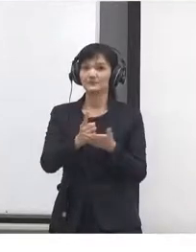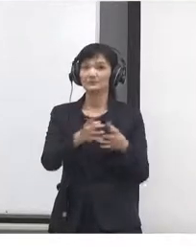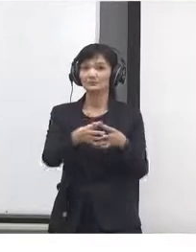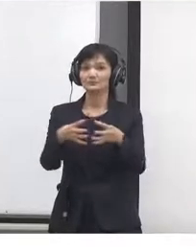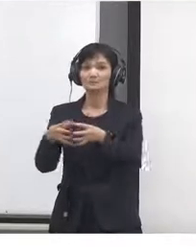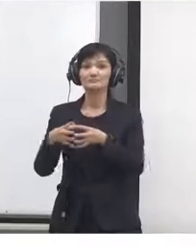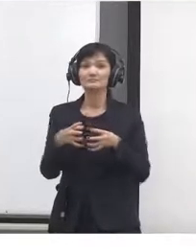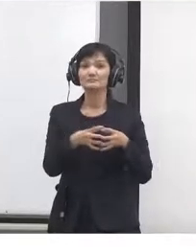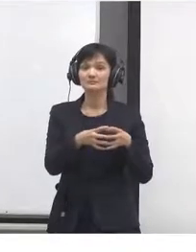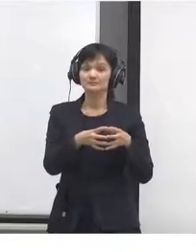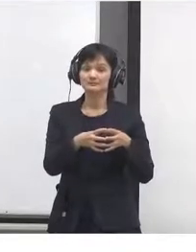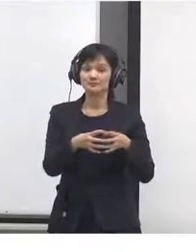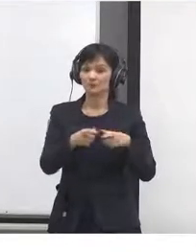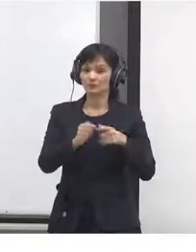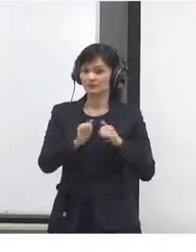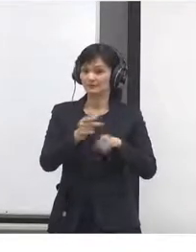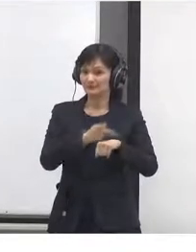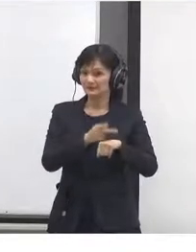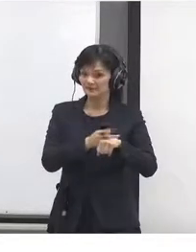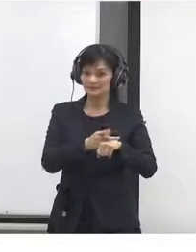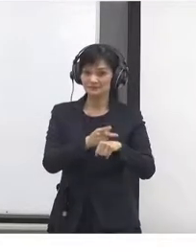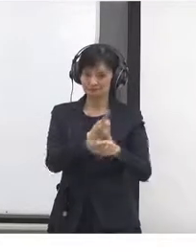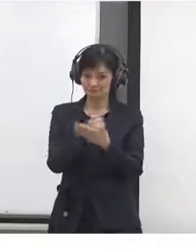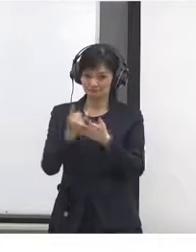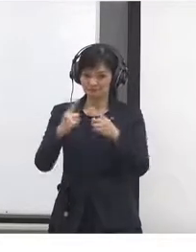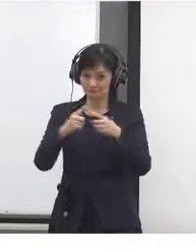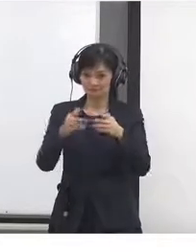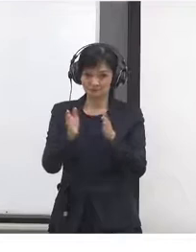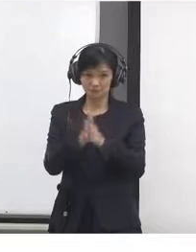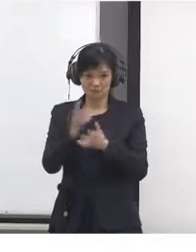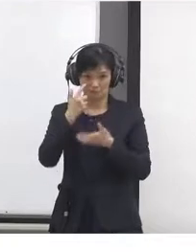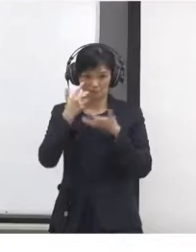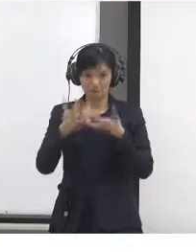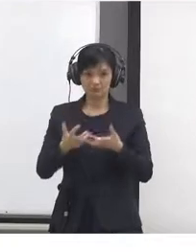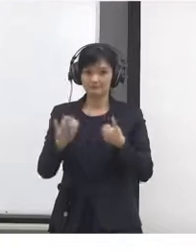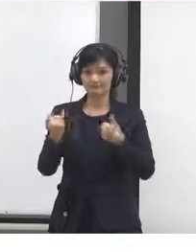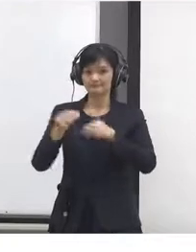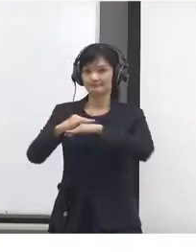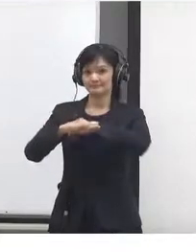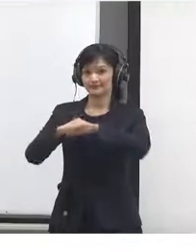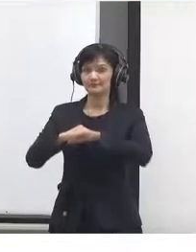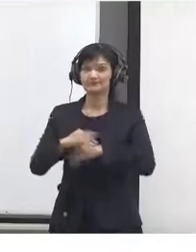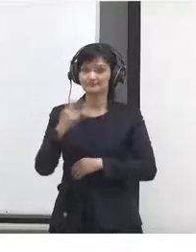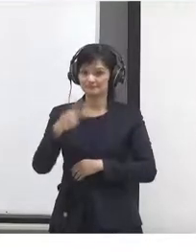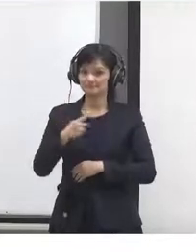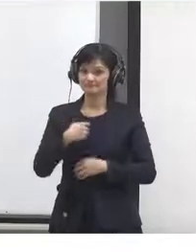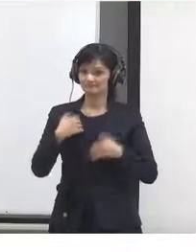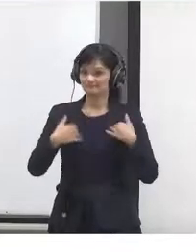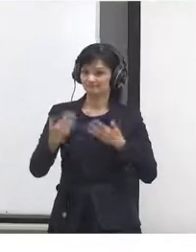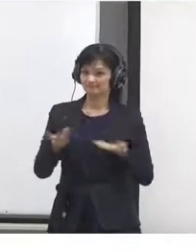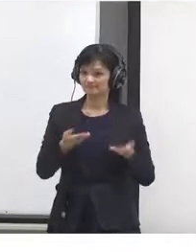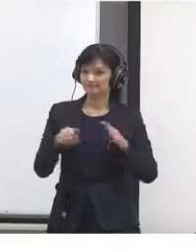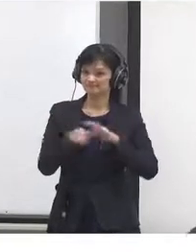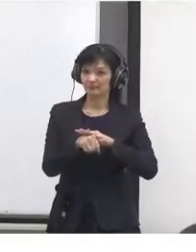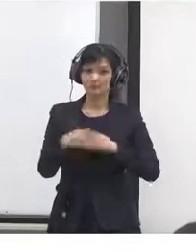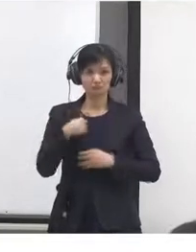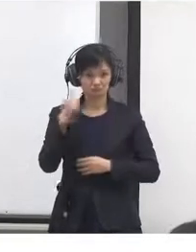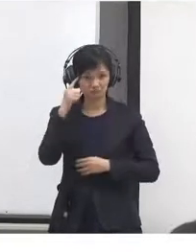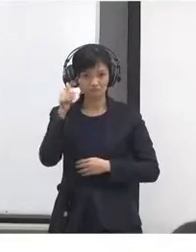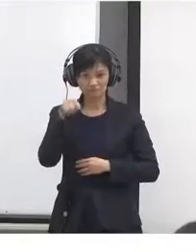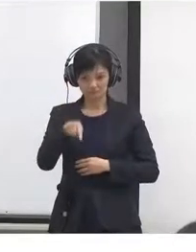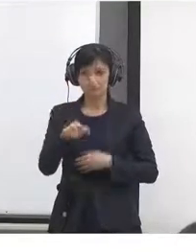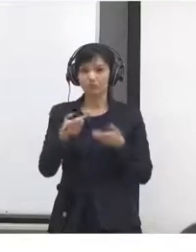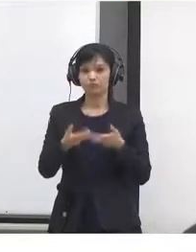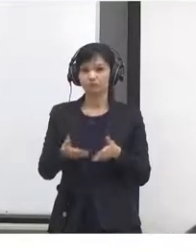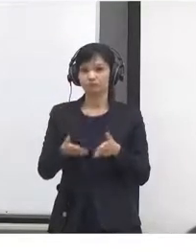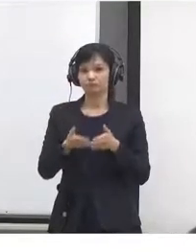gender equality and gender involving. I think that's very important since this kind of community usually lots